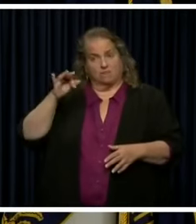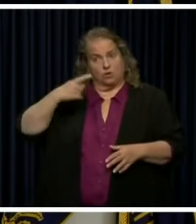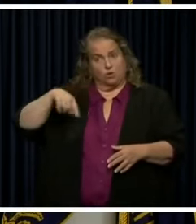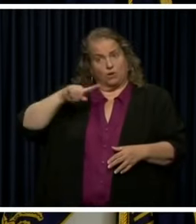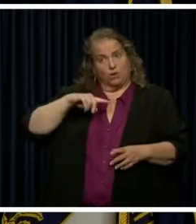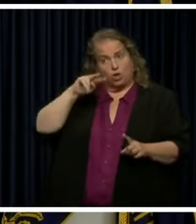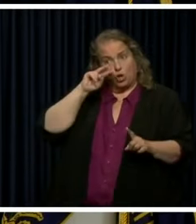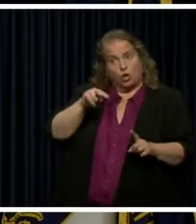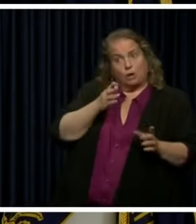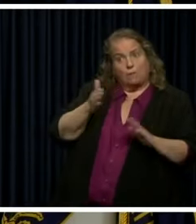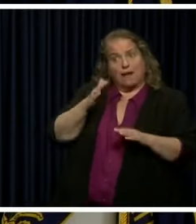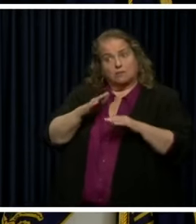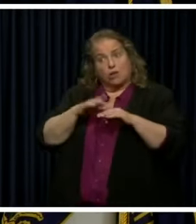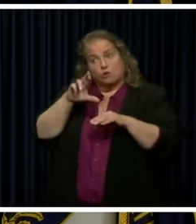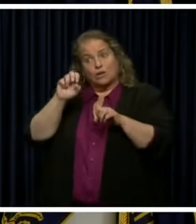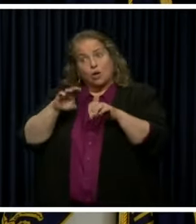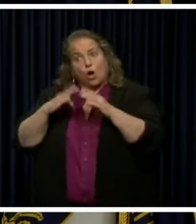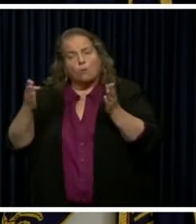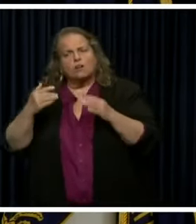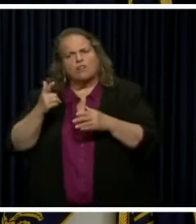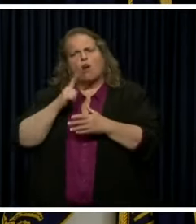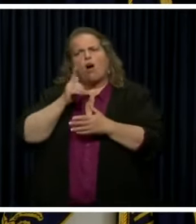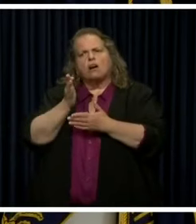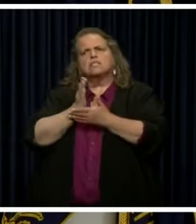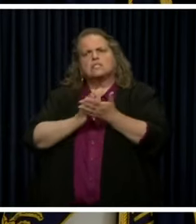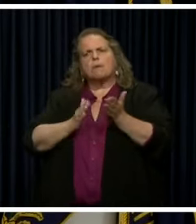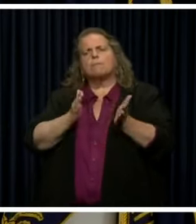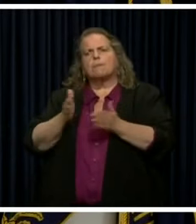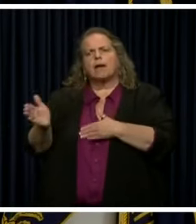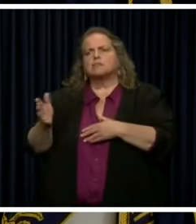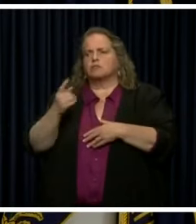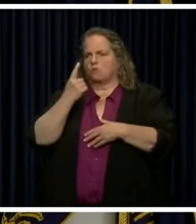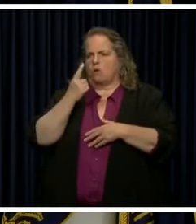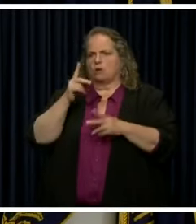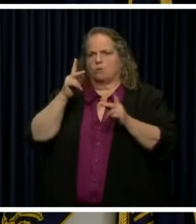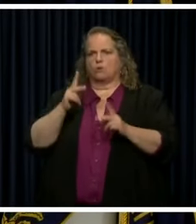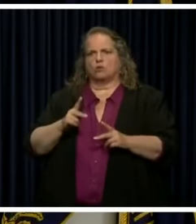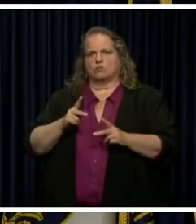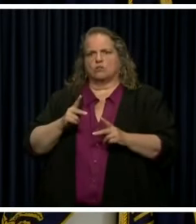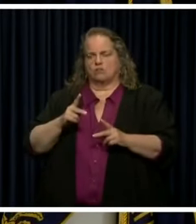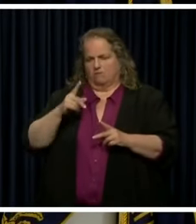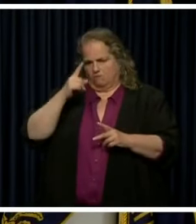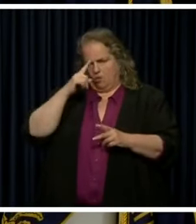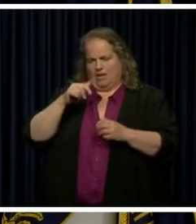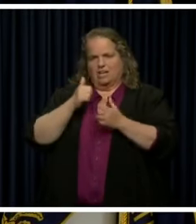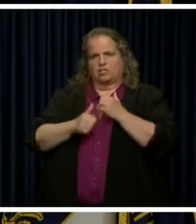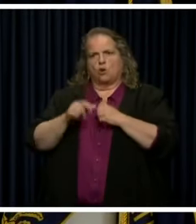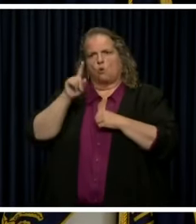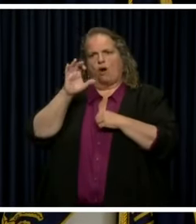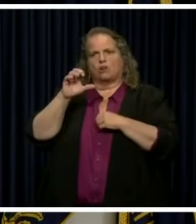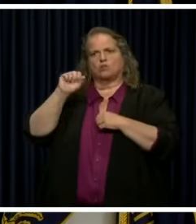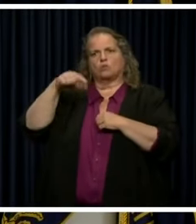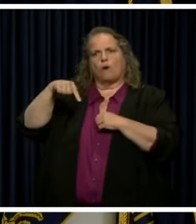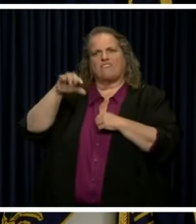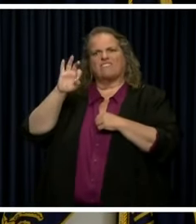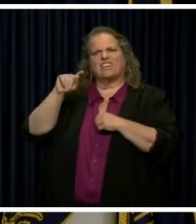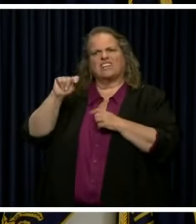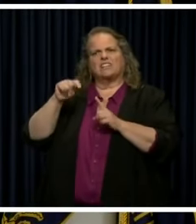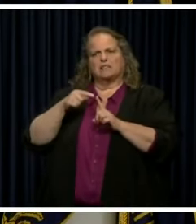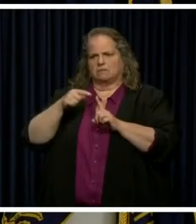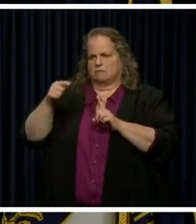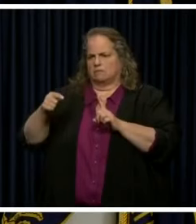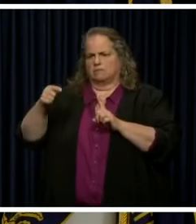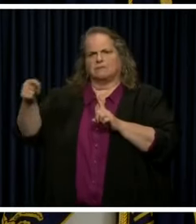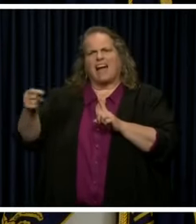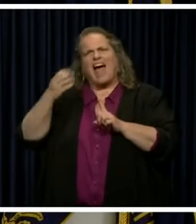to look at plans on reopening, I mean, there's some out there that it's one person per every 100 square feet. How many people